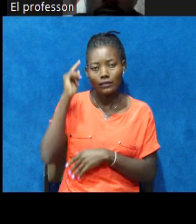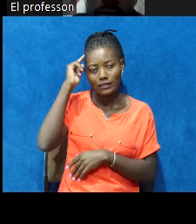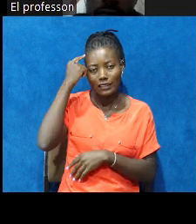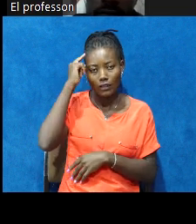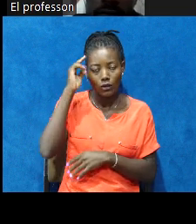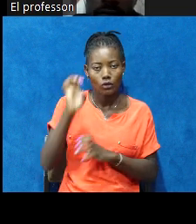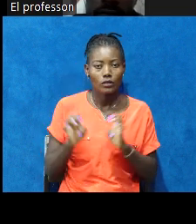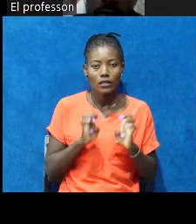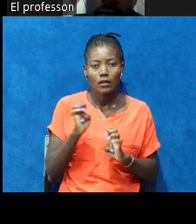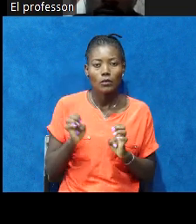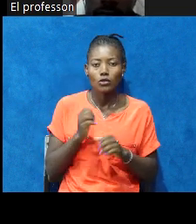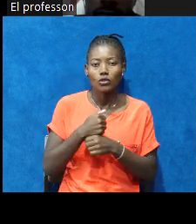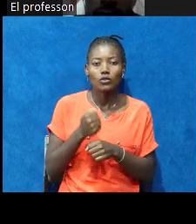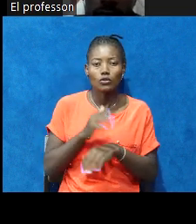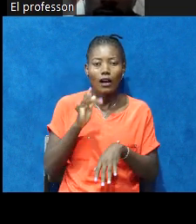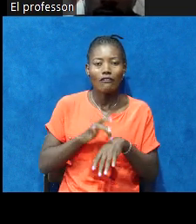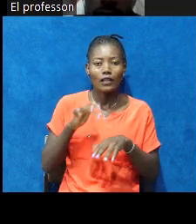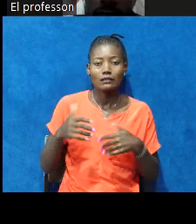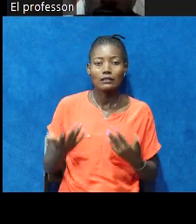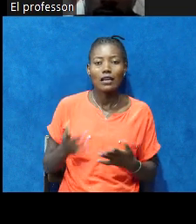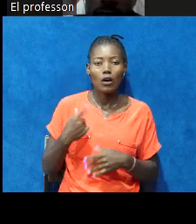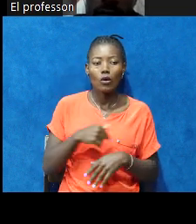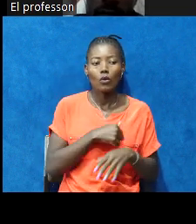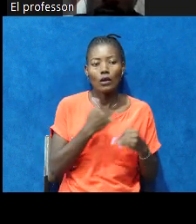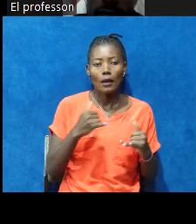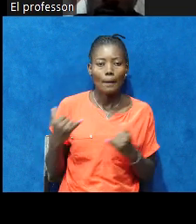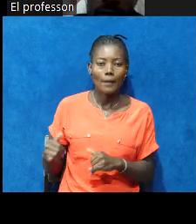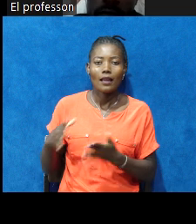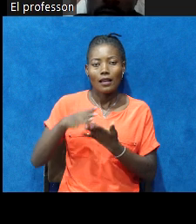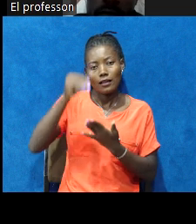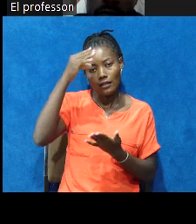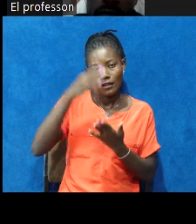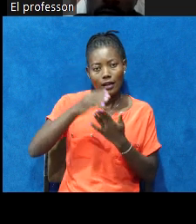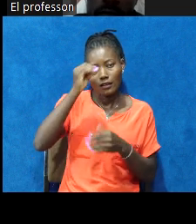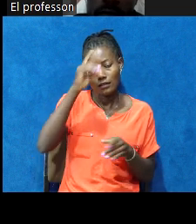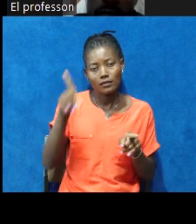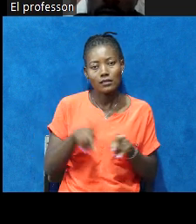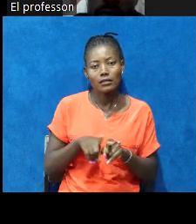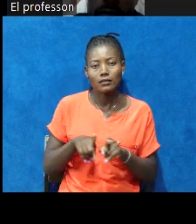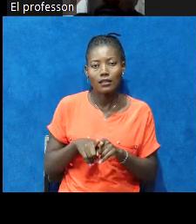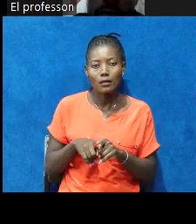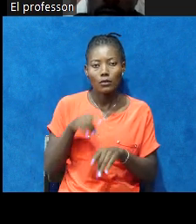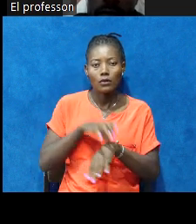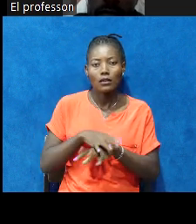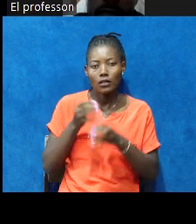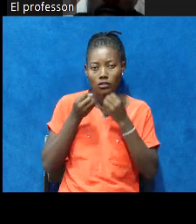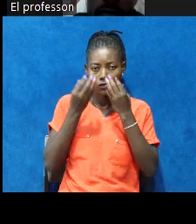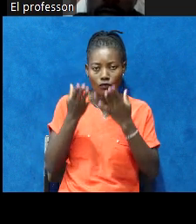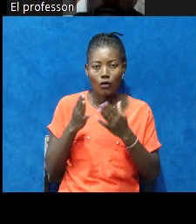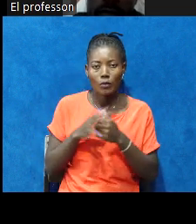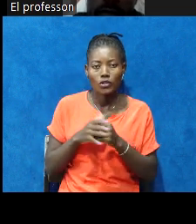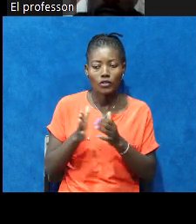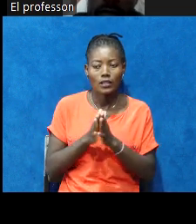thoughts, emotions really do affect how we play, learn, take in